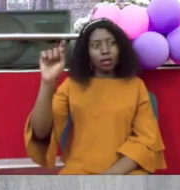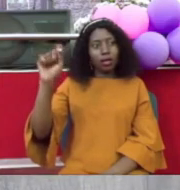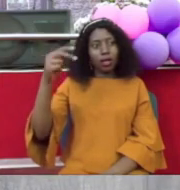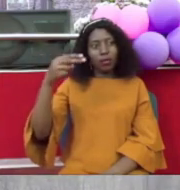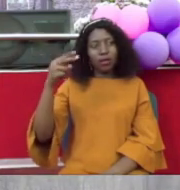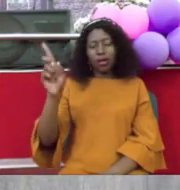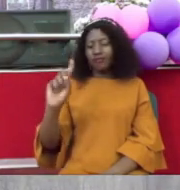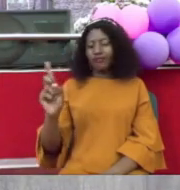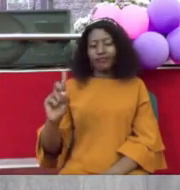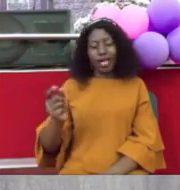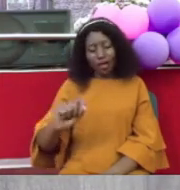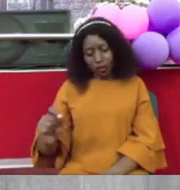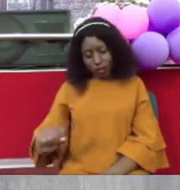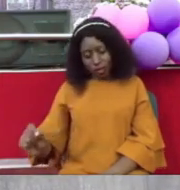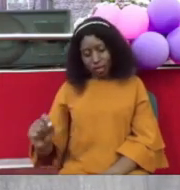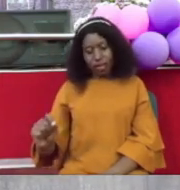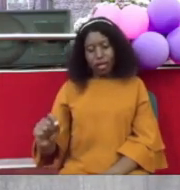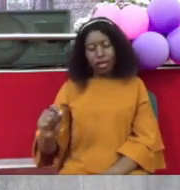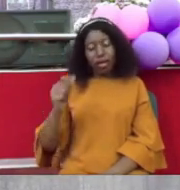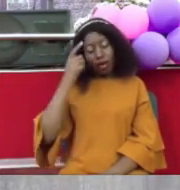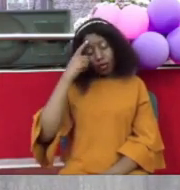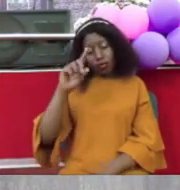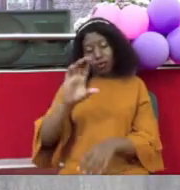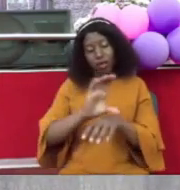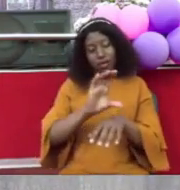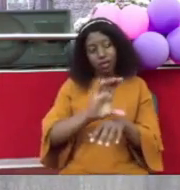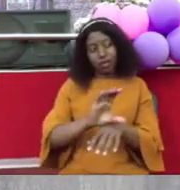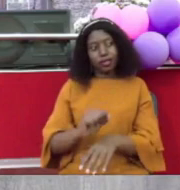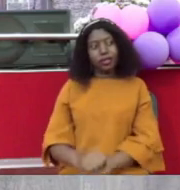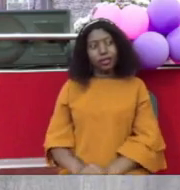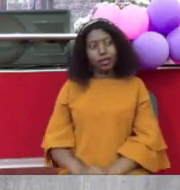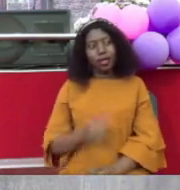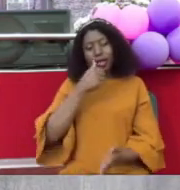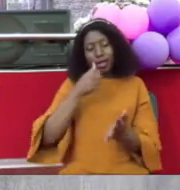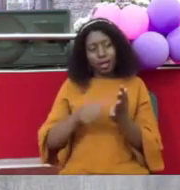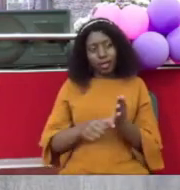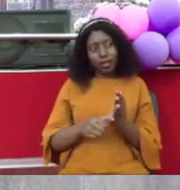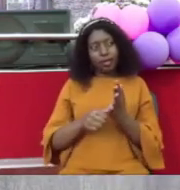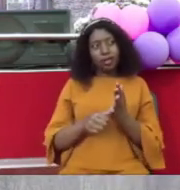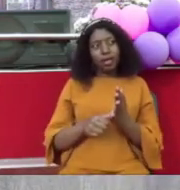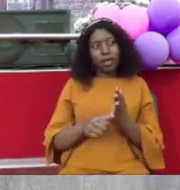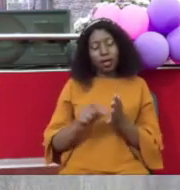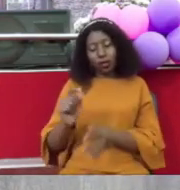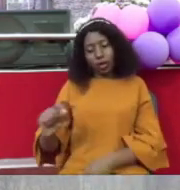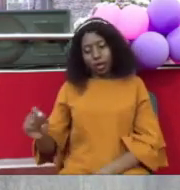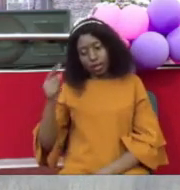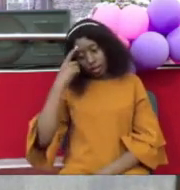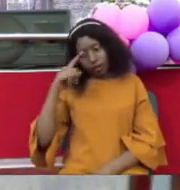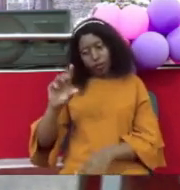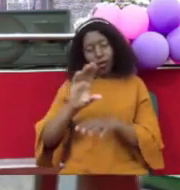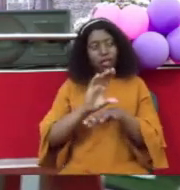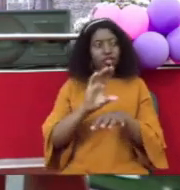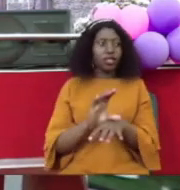the churches. When you read, the epistles were addressed to the churches. Aha, barua zile ziliweza kuandikiwa kanisa. It